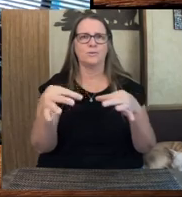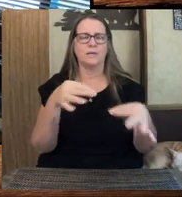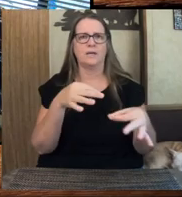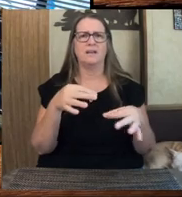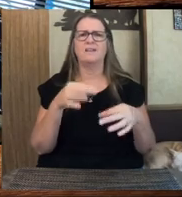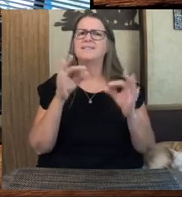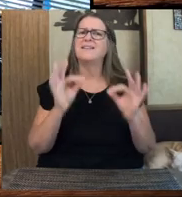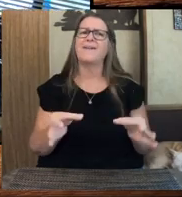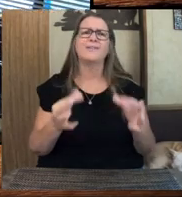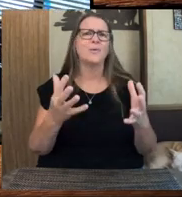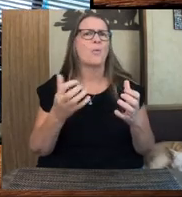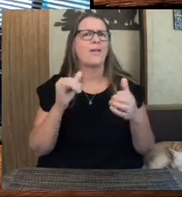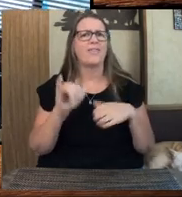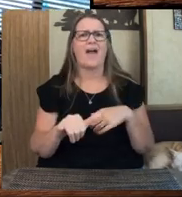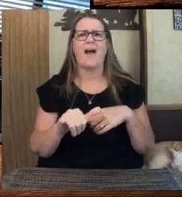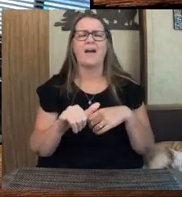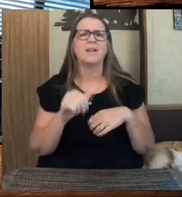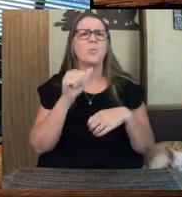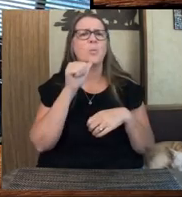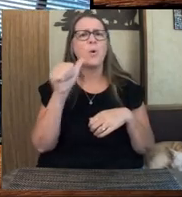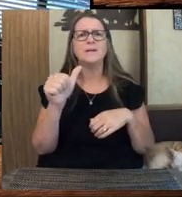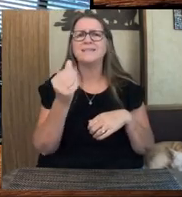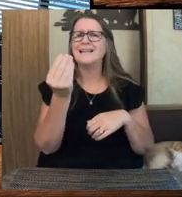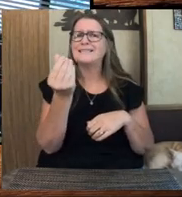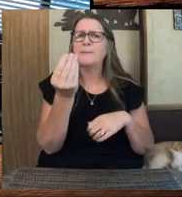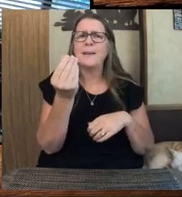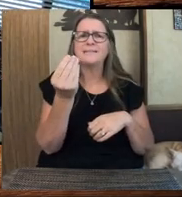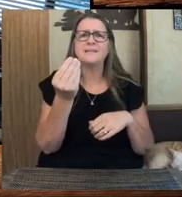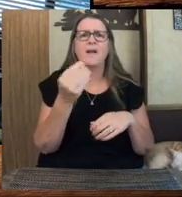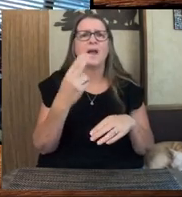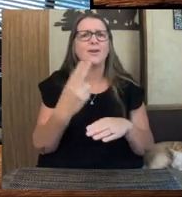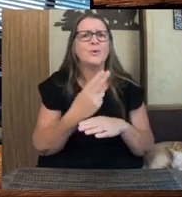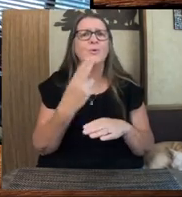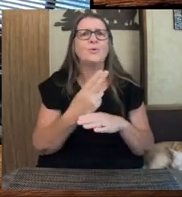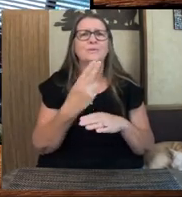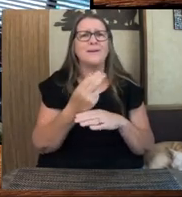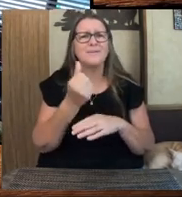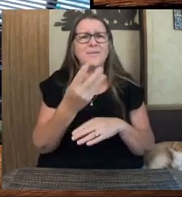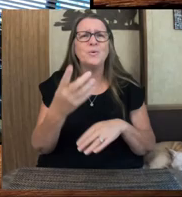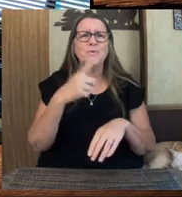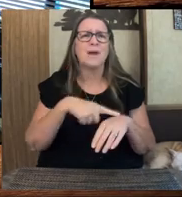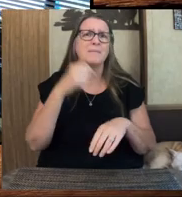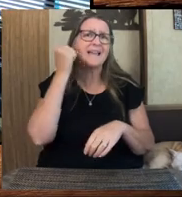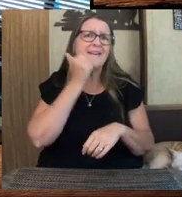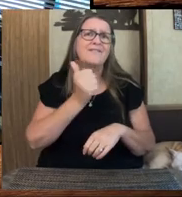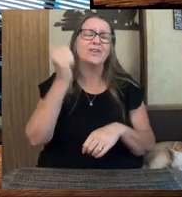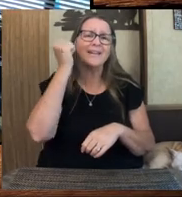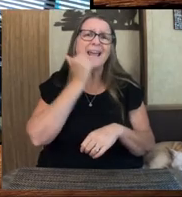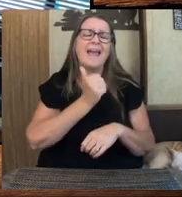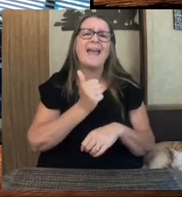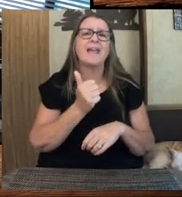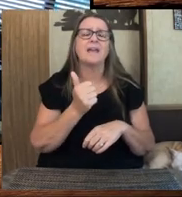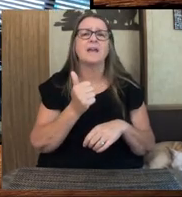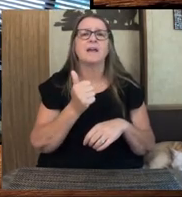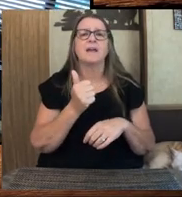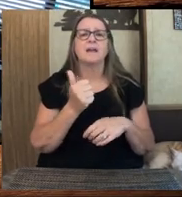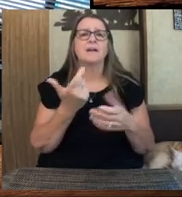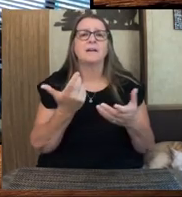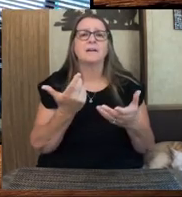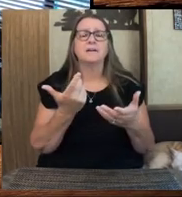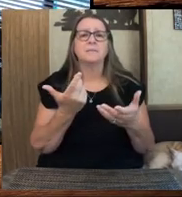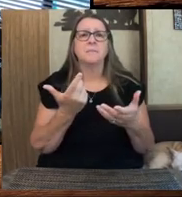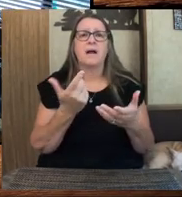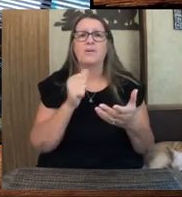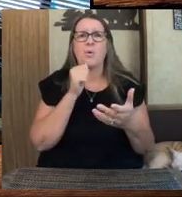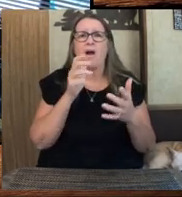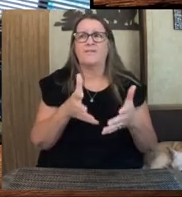the description. Definitely you want to have this. It wasn't expensive and I use it a couple times a day, but we